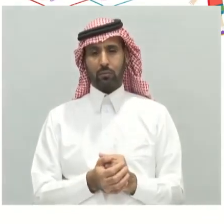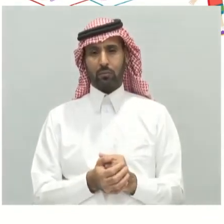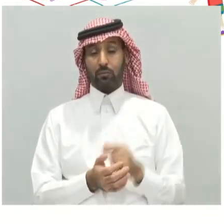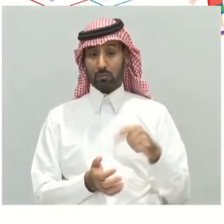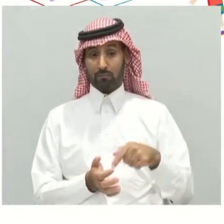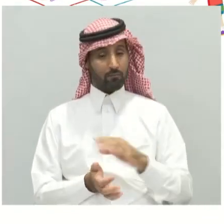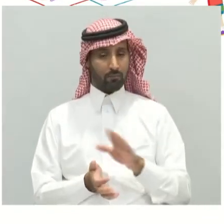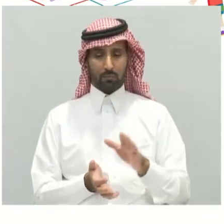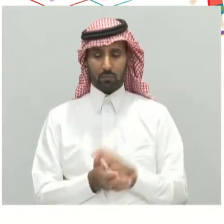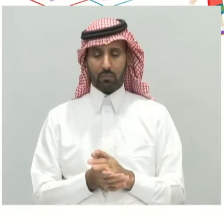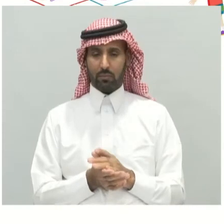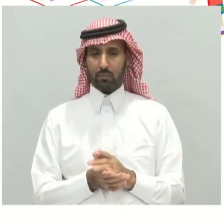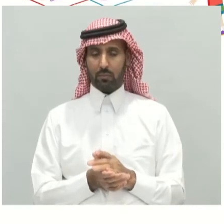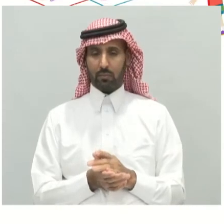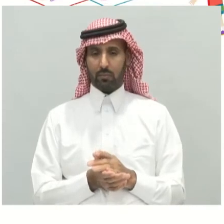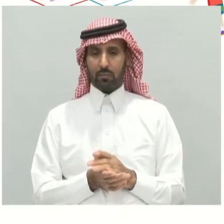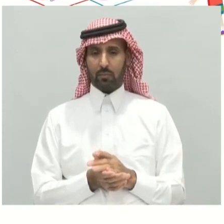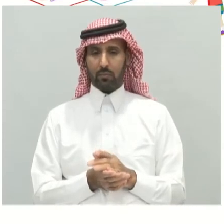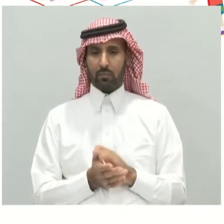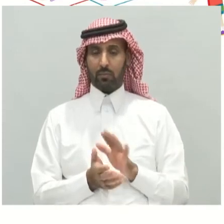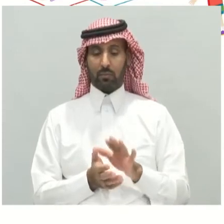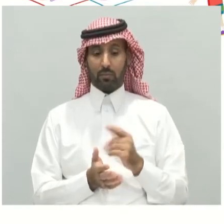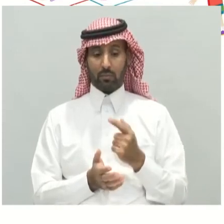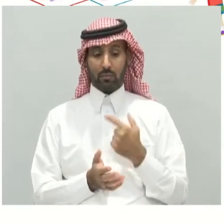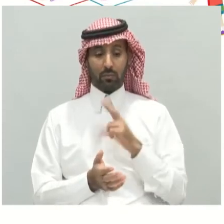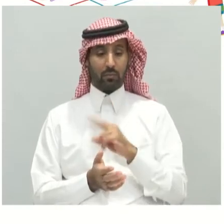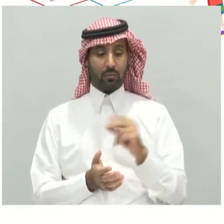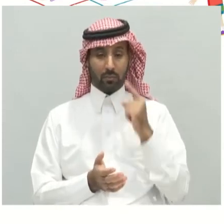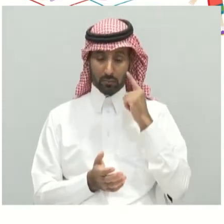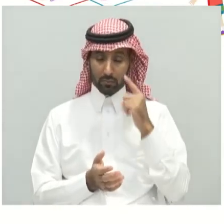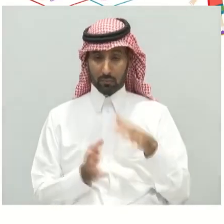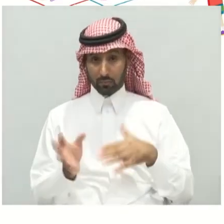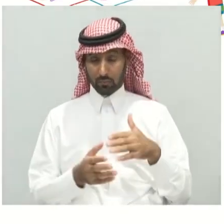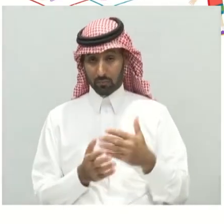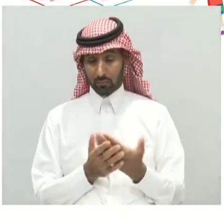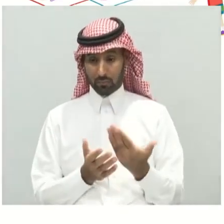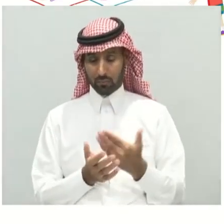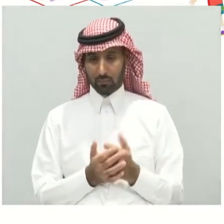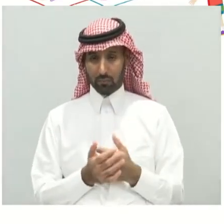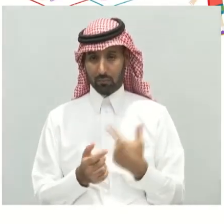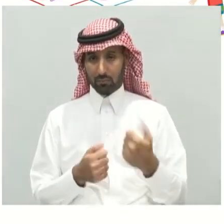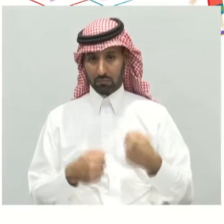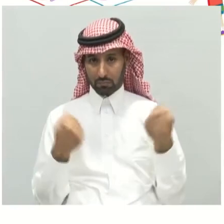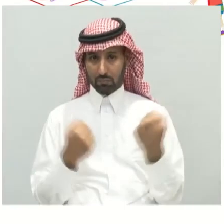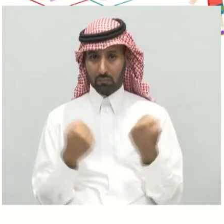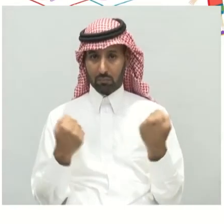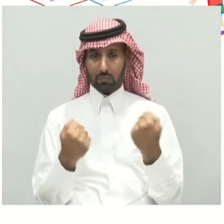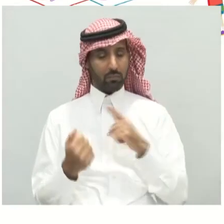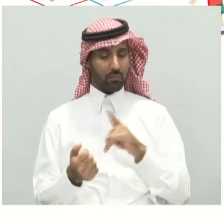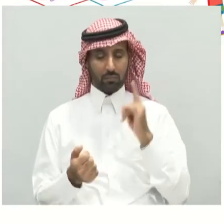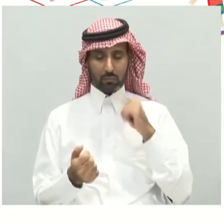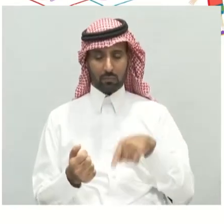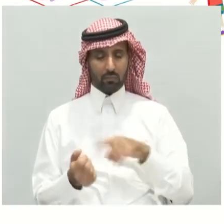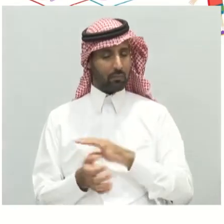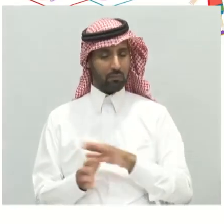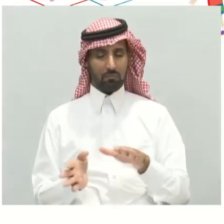I don't play with toys. I used to take swimming lessons. Now I don't have